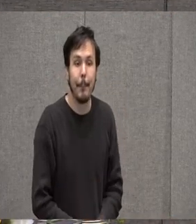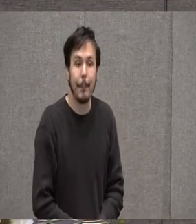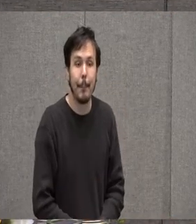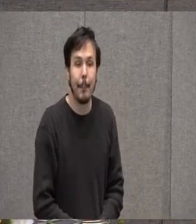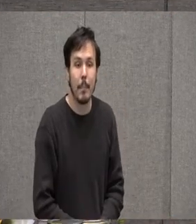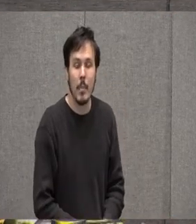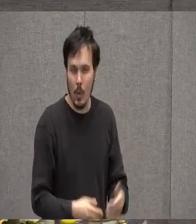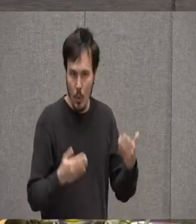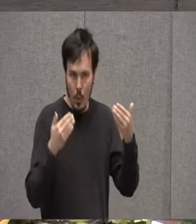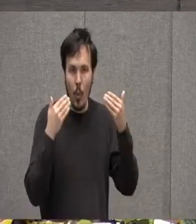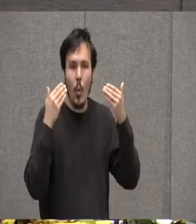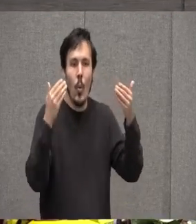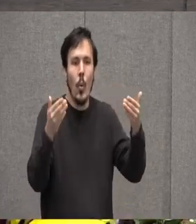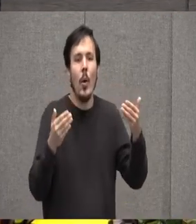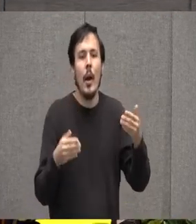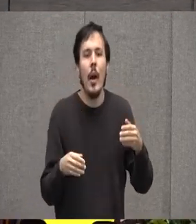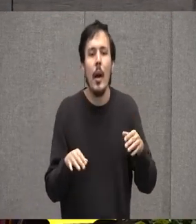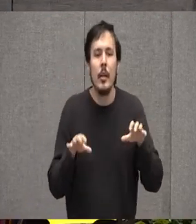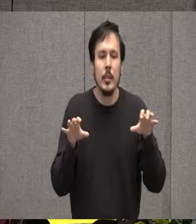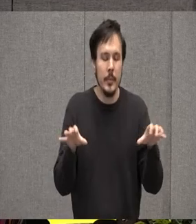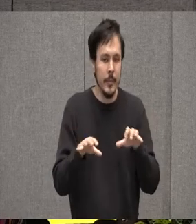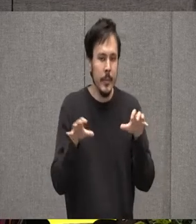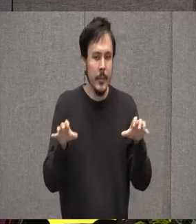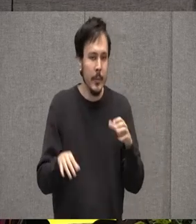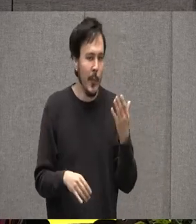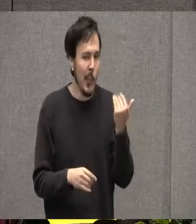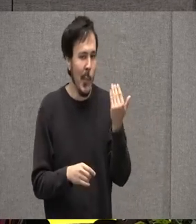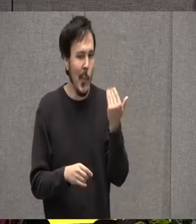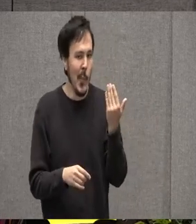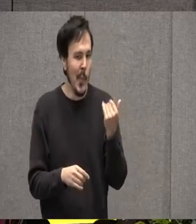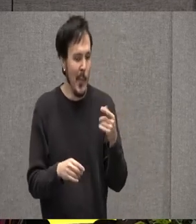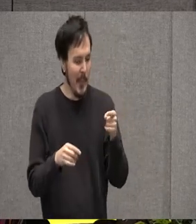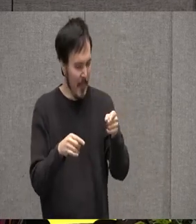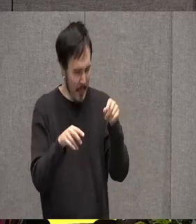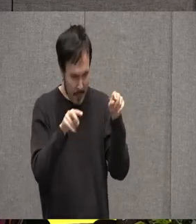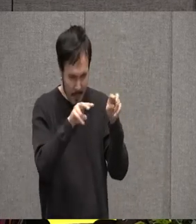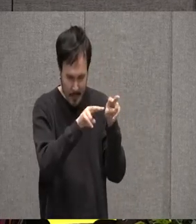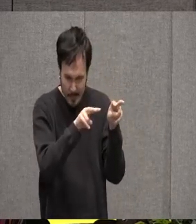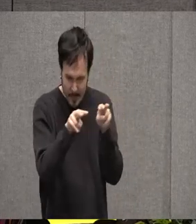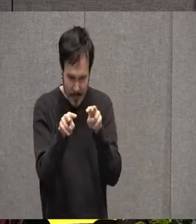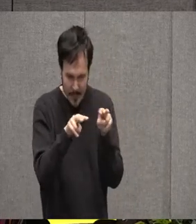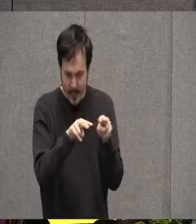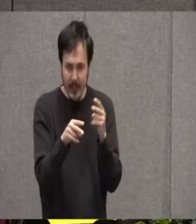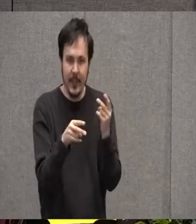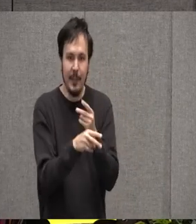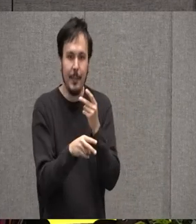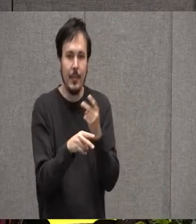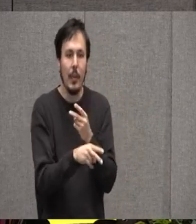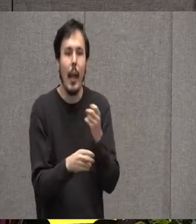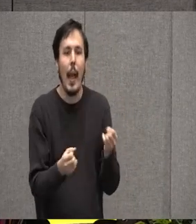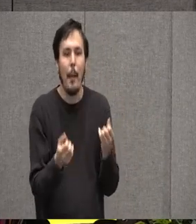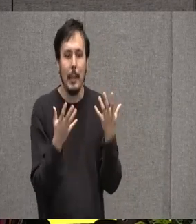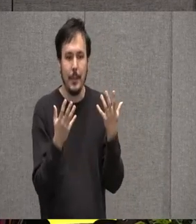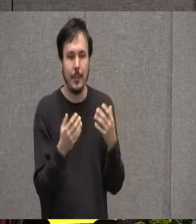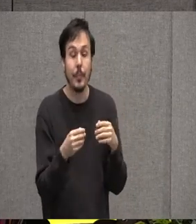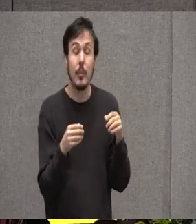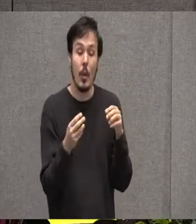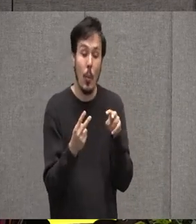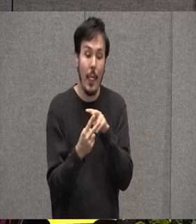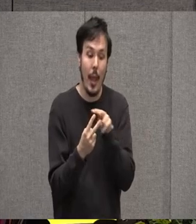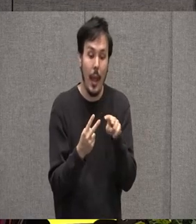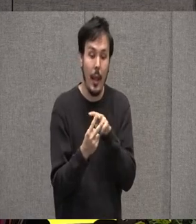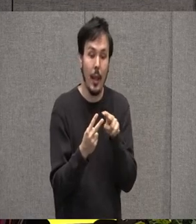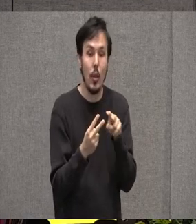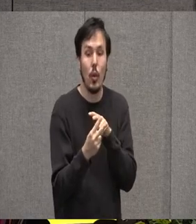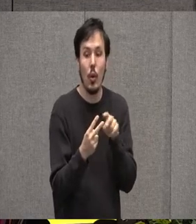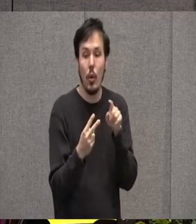we went ahead and we took our 15 and then figured out by our 3 with either multiplication or repeated